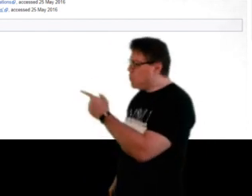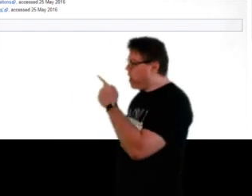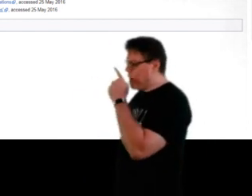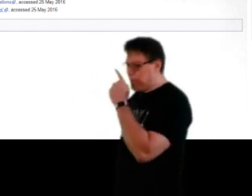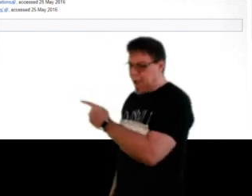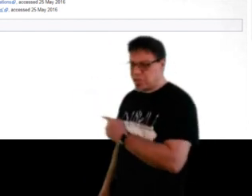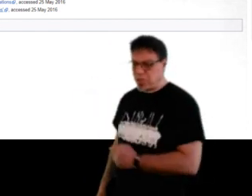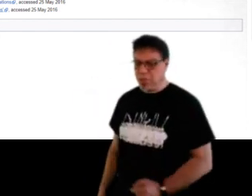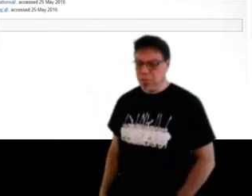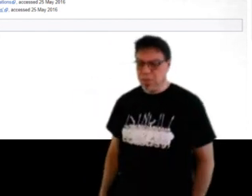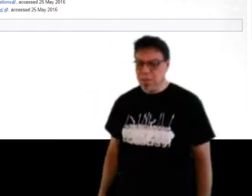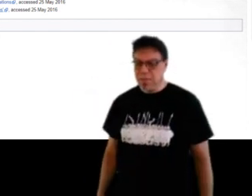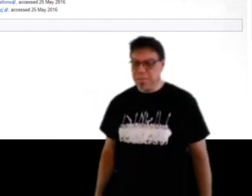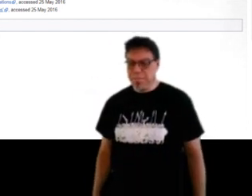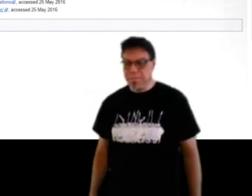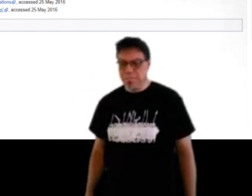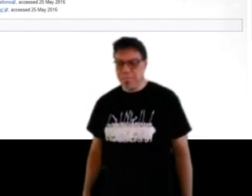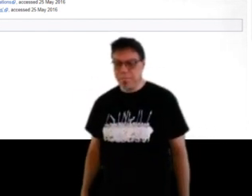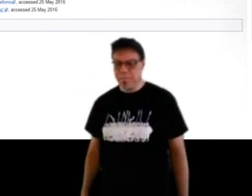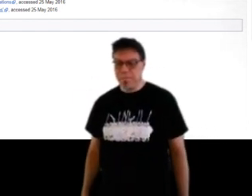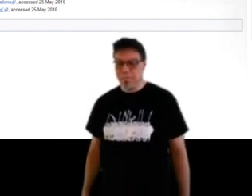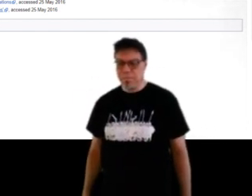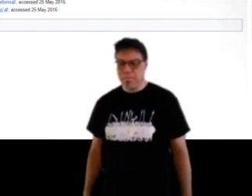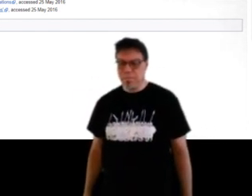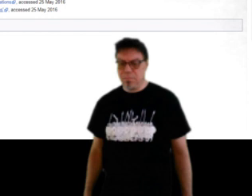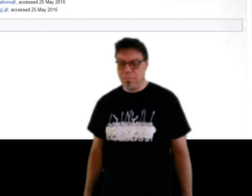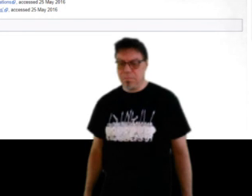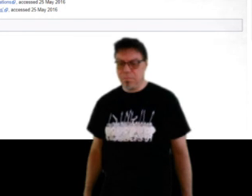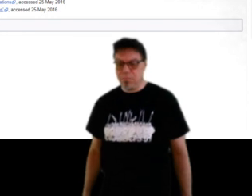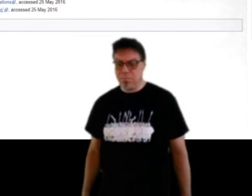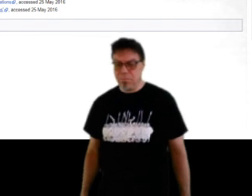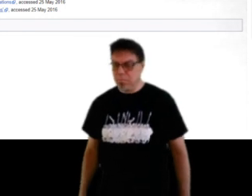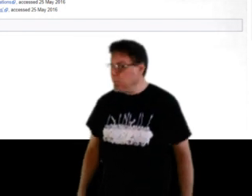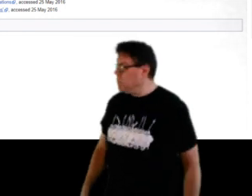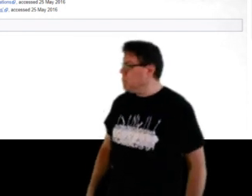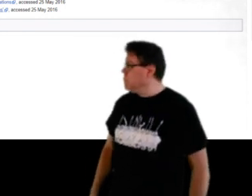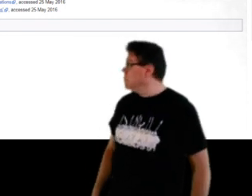You are a pastor. How can I show you that you are wrong?